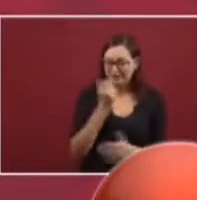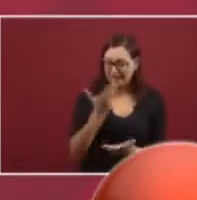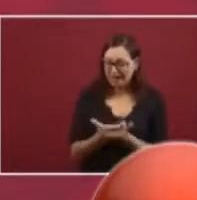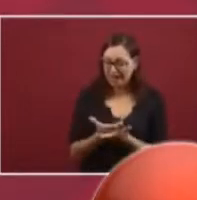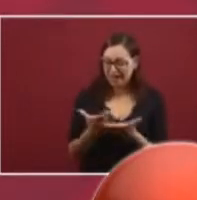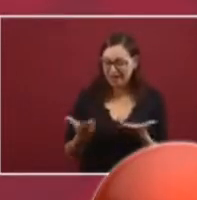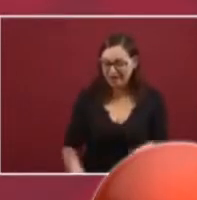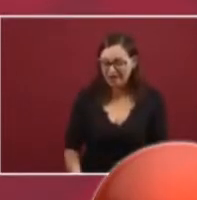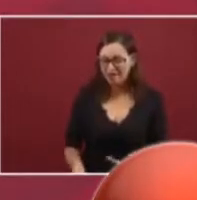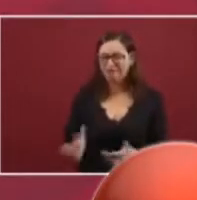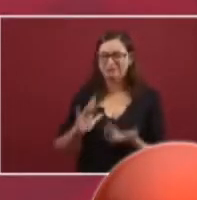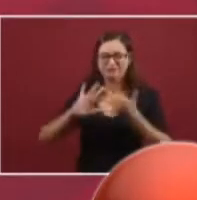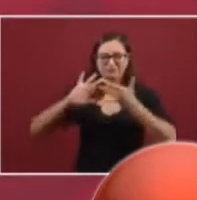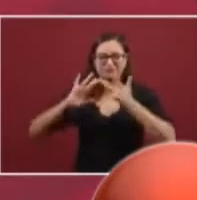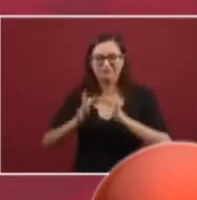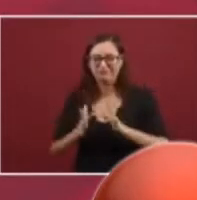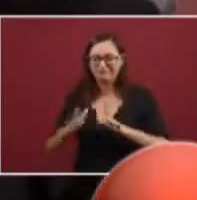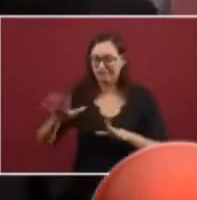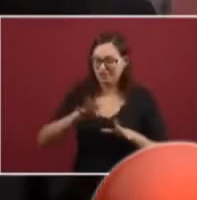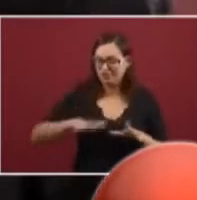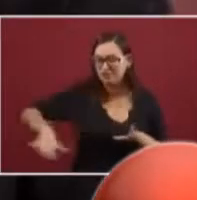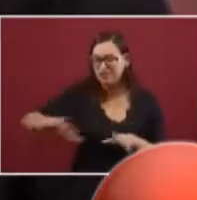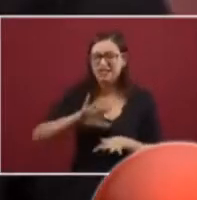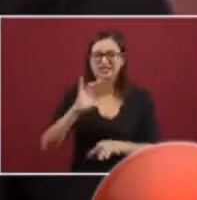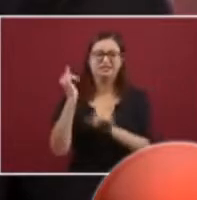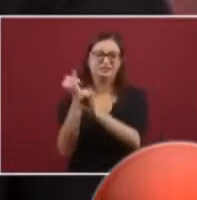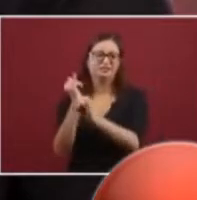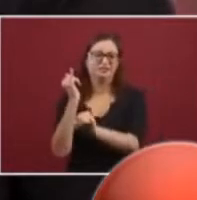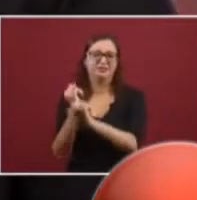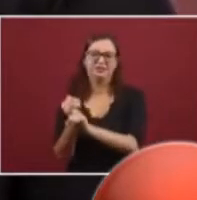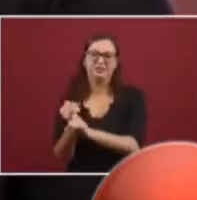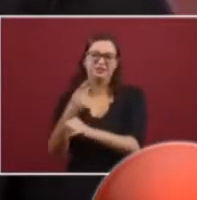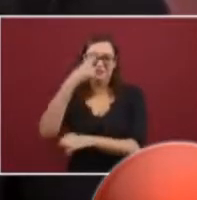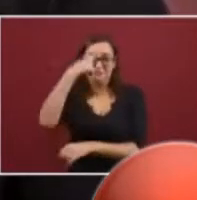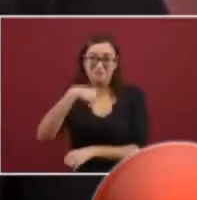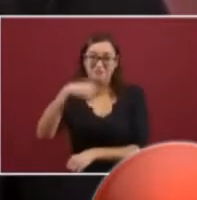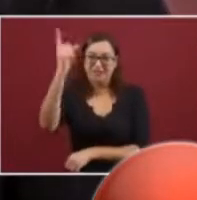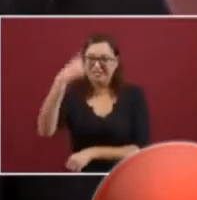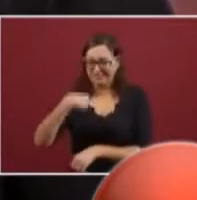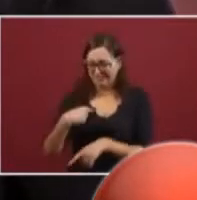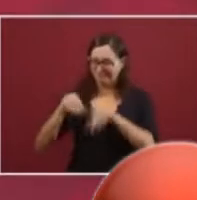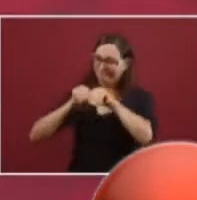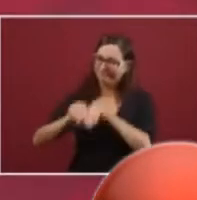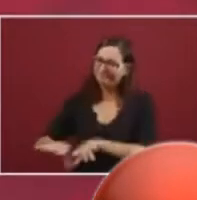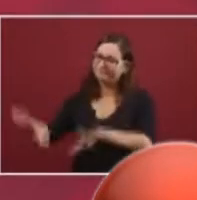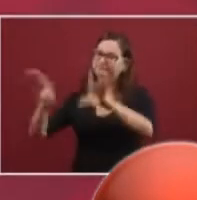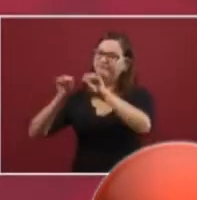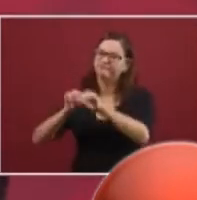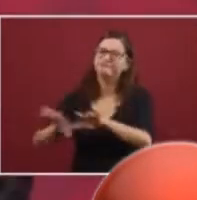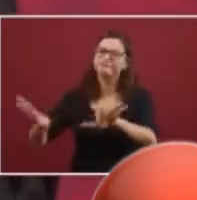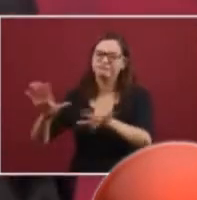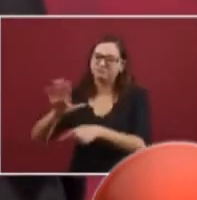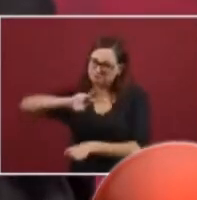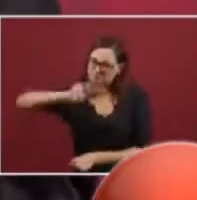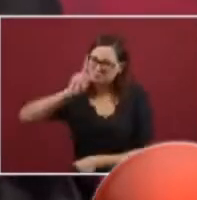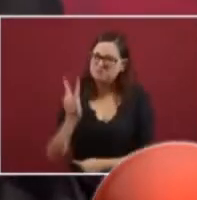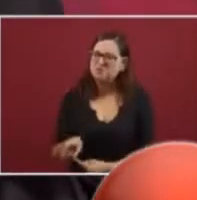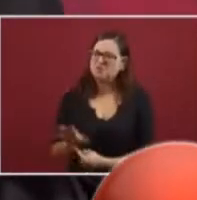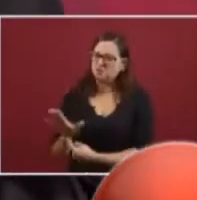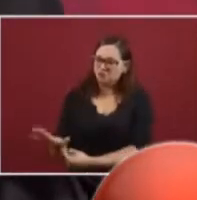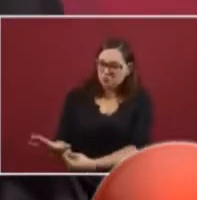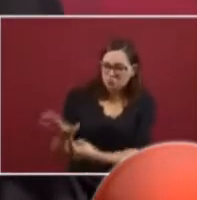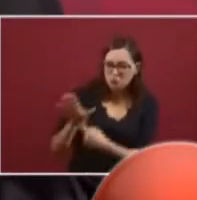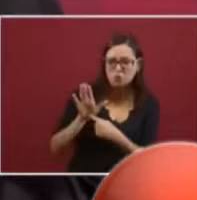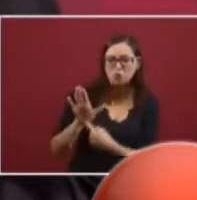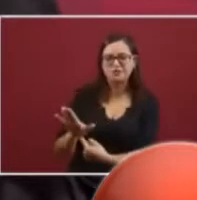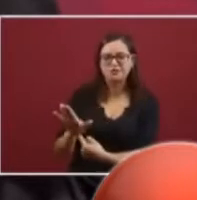well, now we do have a way of informing people using the web, which is what I'm doing now.